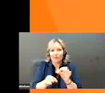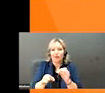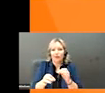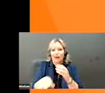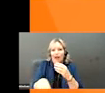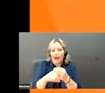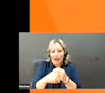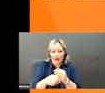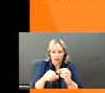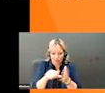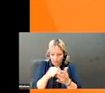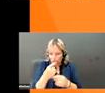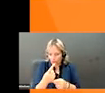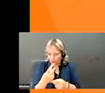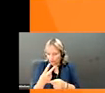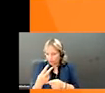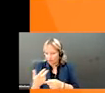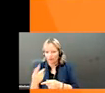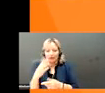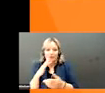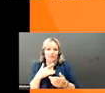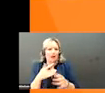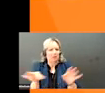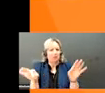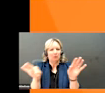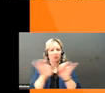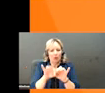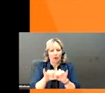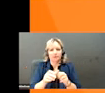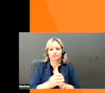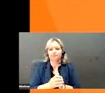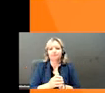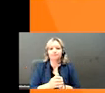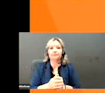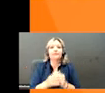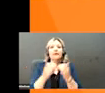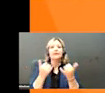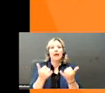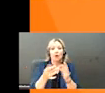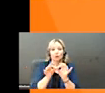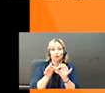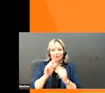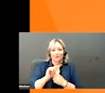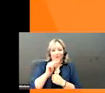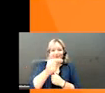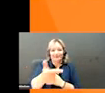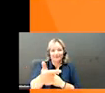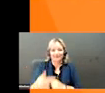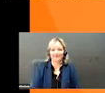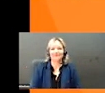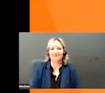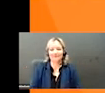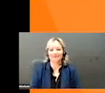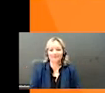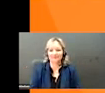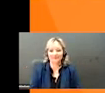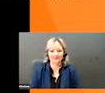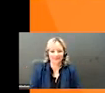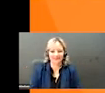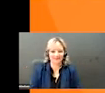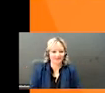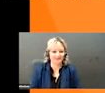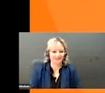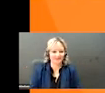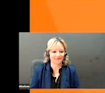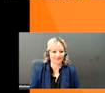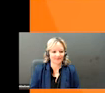So page numbers, no acronyms. Okay, you know what this acronym means, but your reviewer may